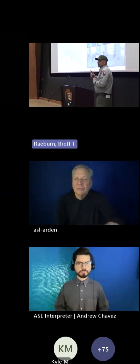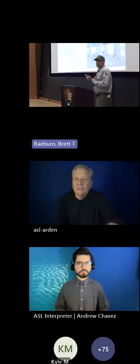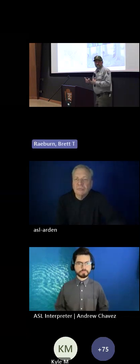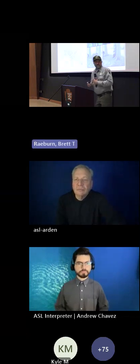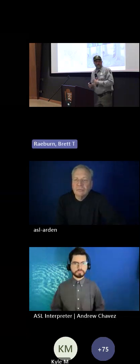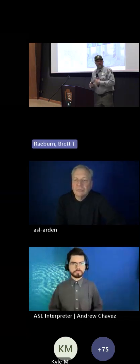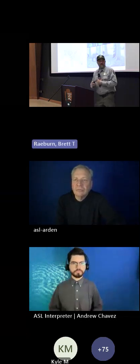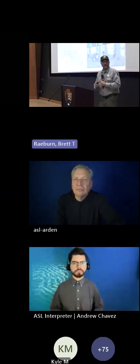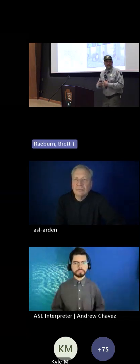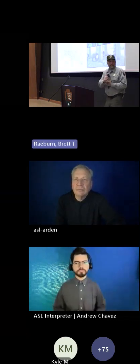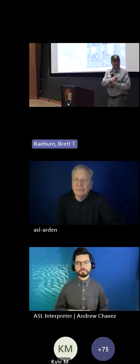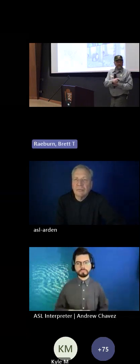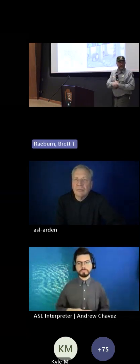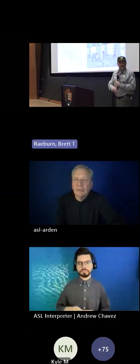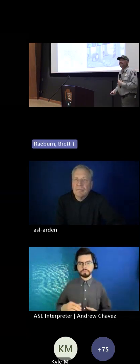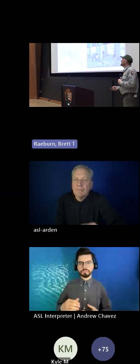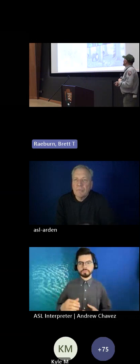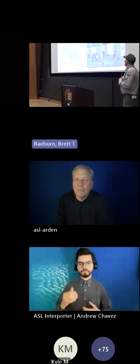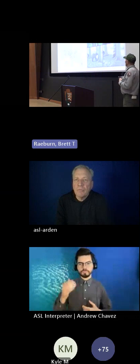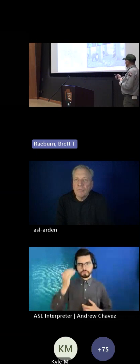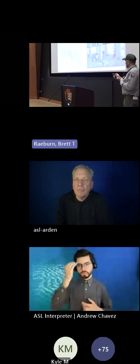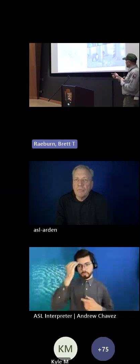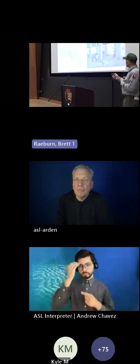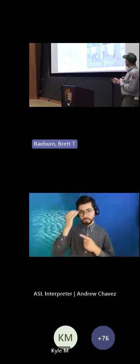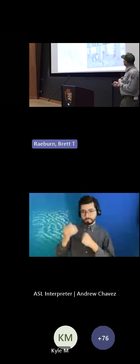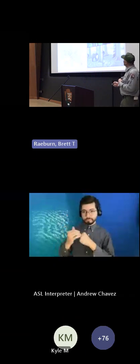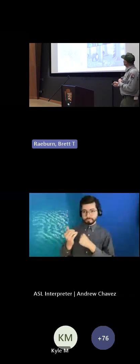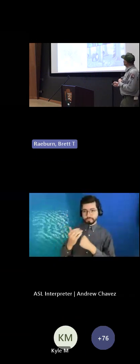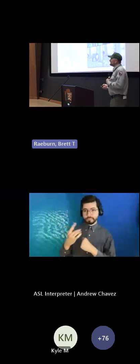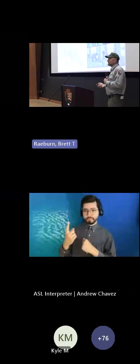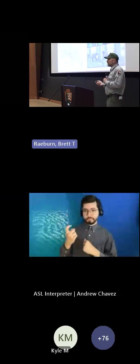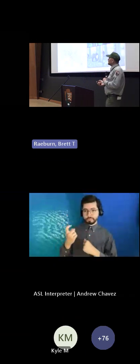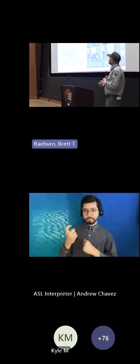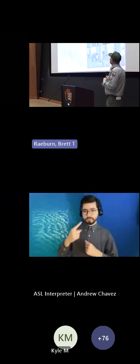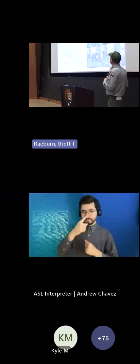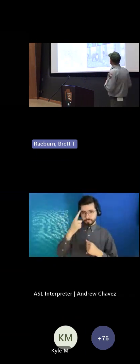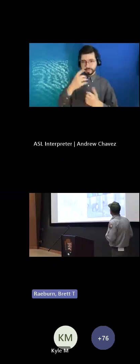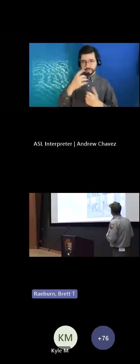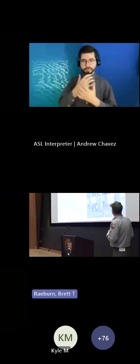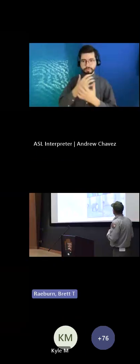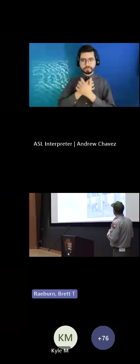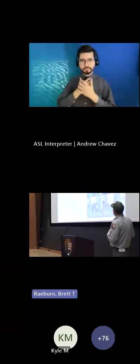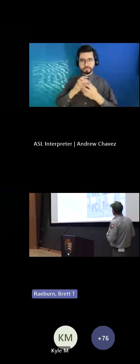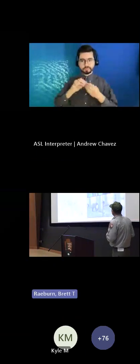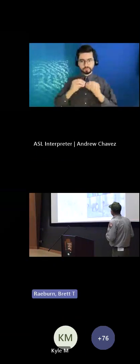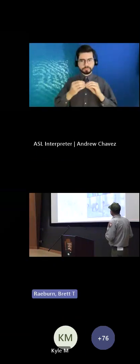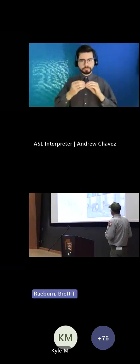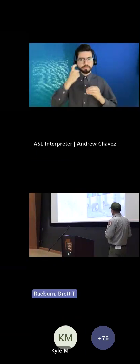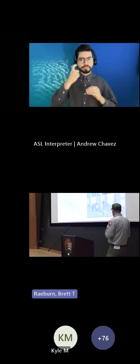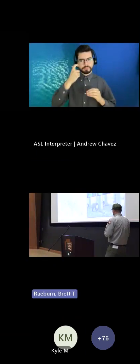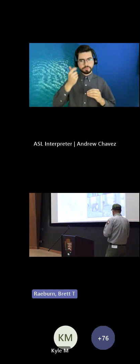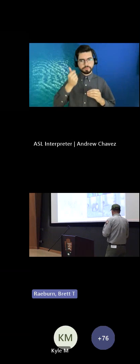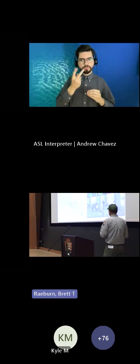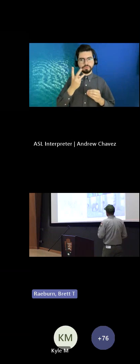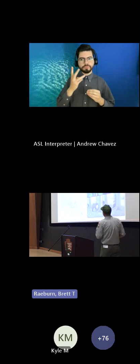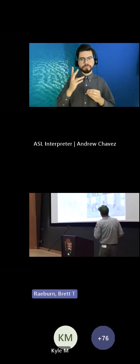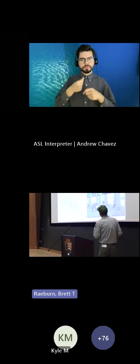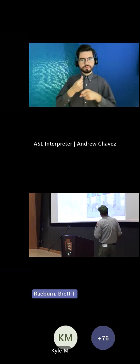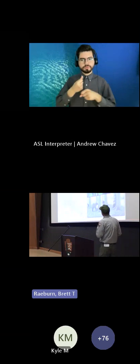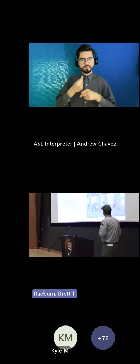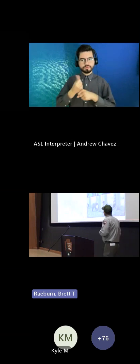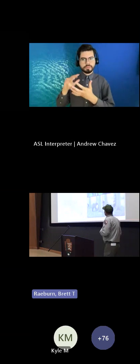I know there's a question that you sent me on black bear numbers. So we did complete a study just a few years ago. I had a graduate